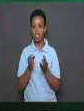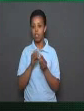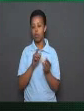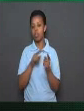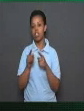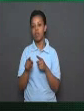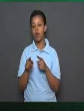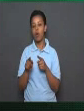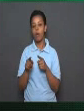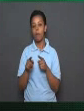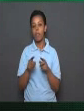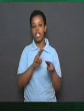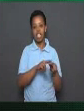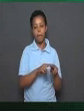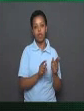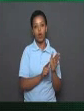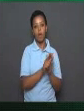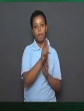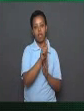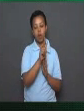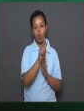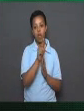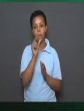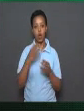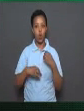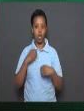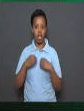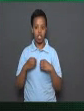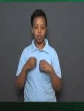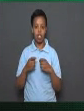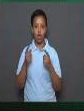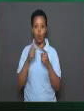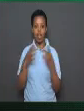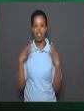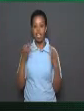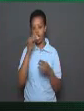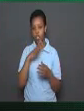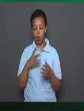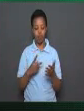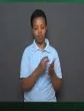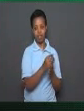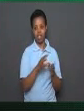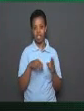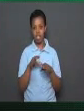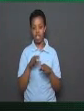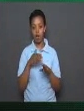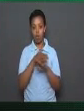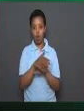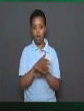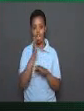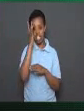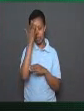cultured microorganisms were introduced into a healthy host, a disease would